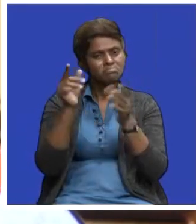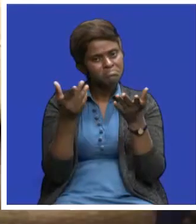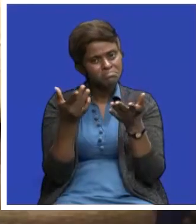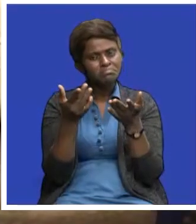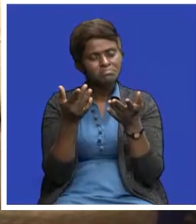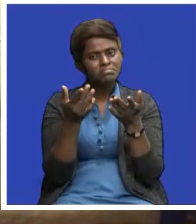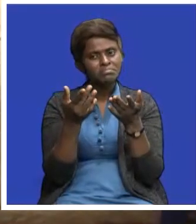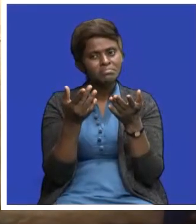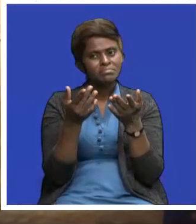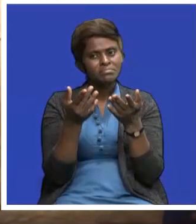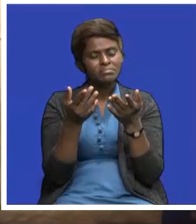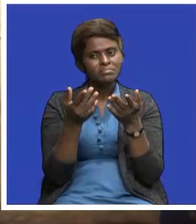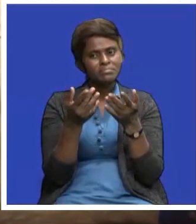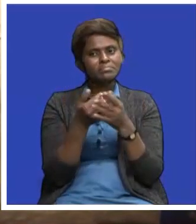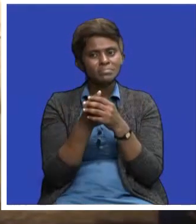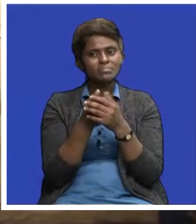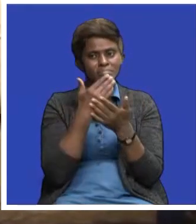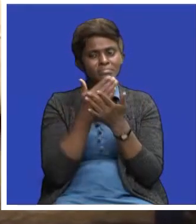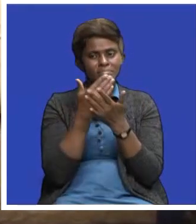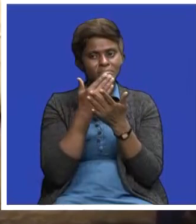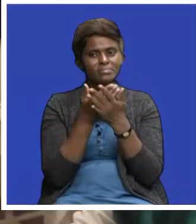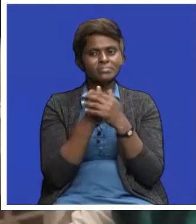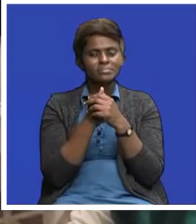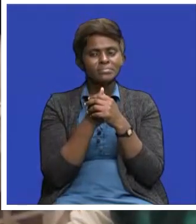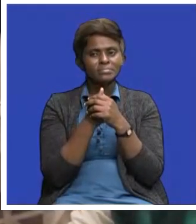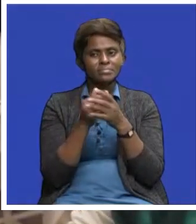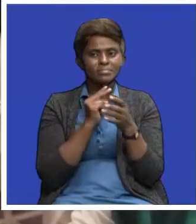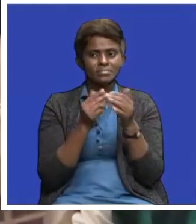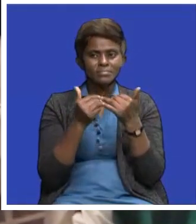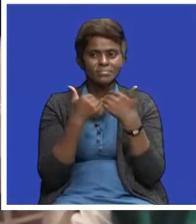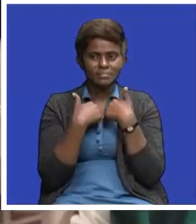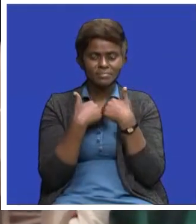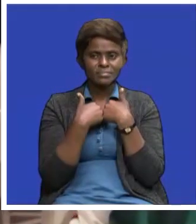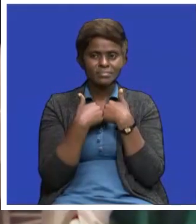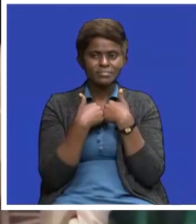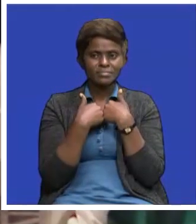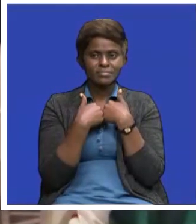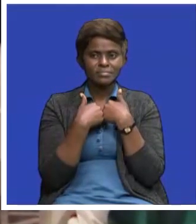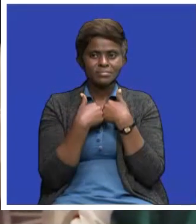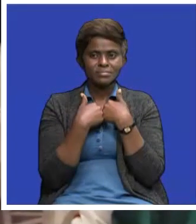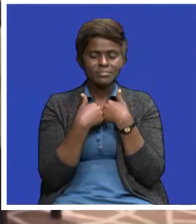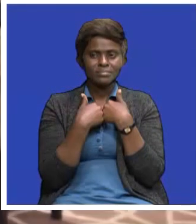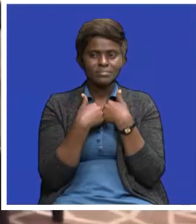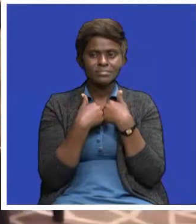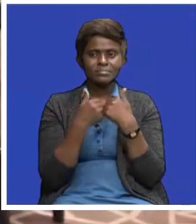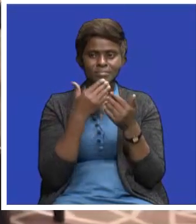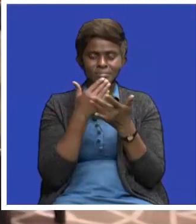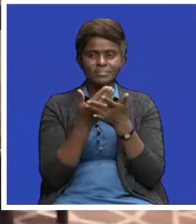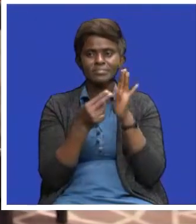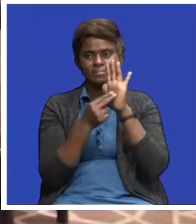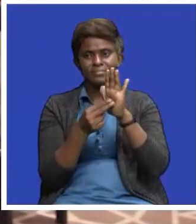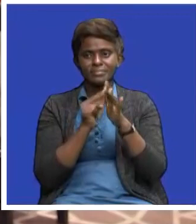always go and move with the burden and exercise. And of course it has really been like a weapon to